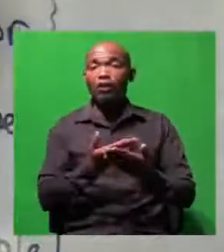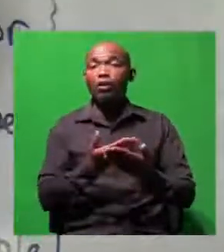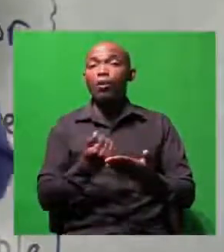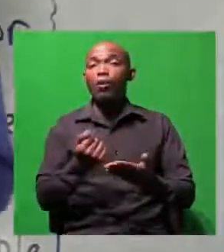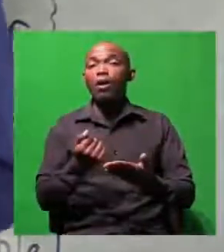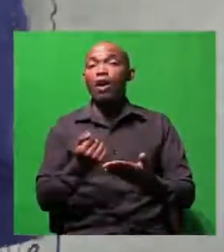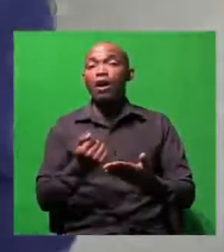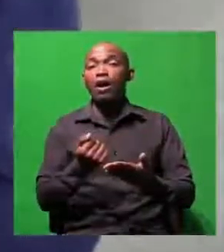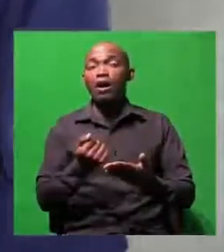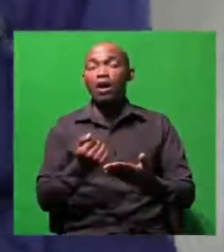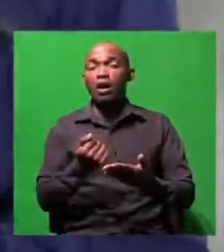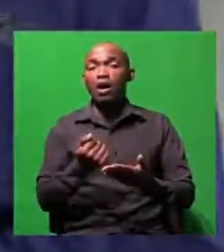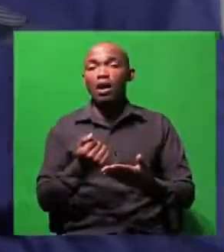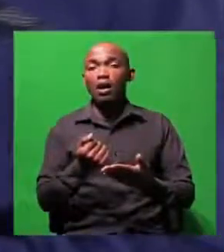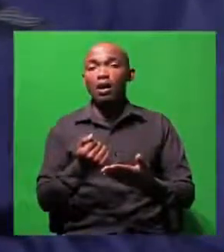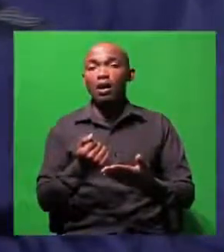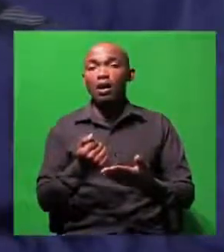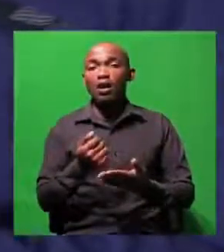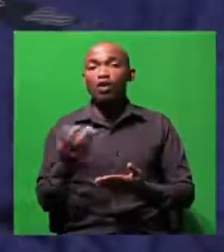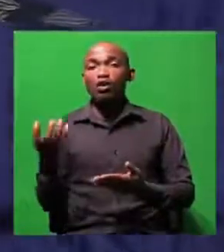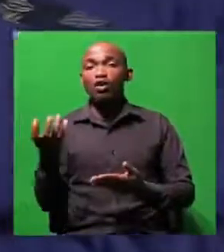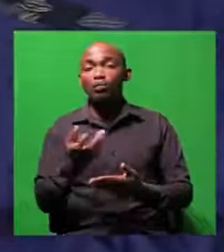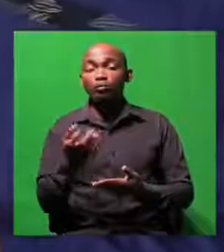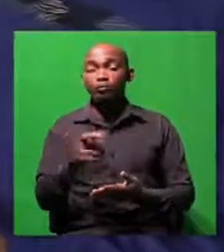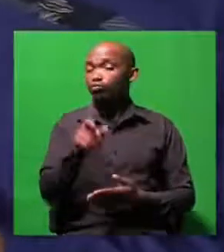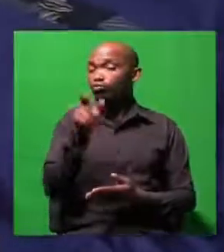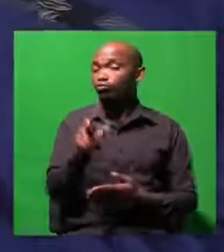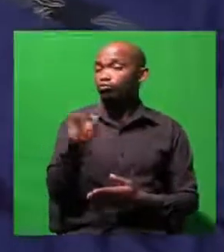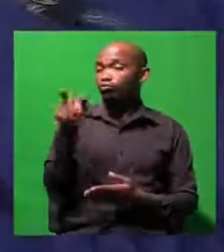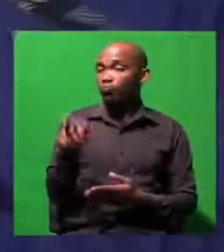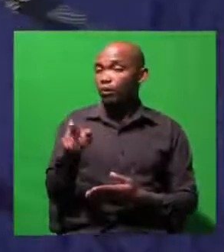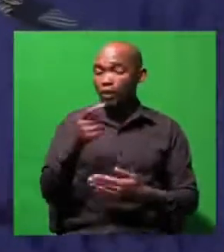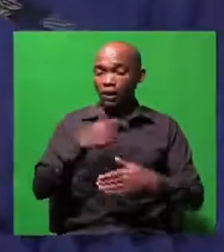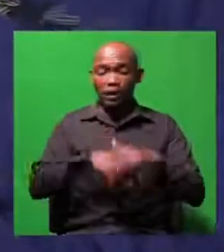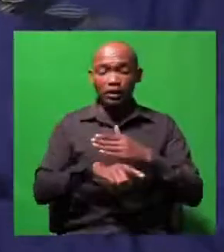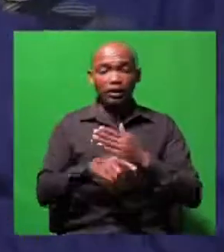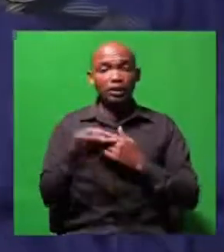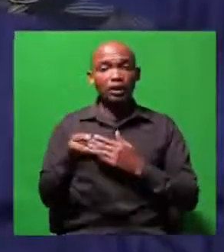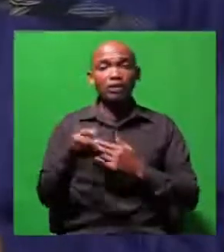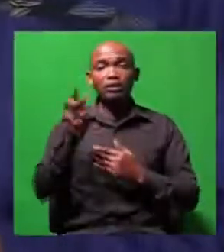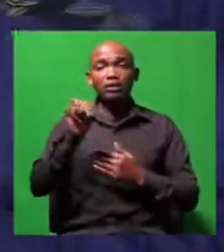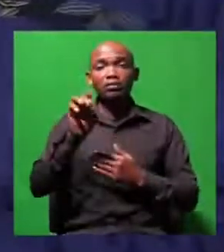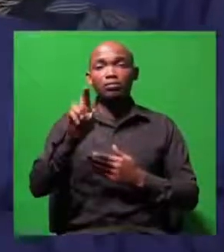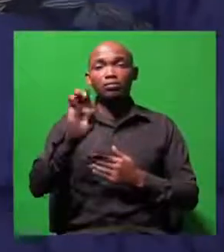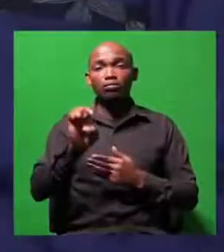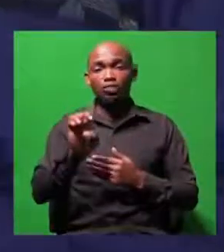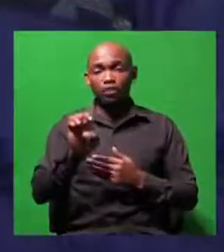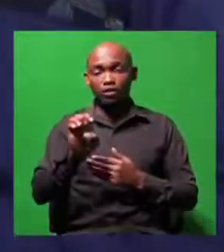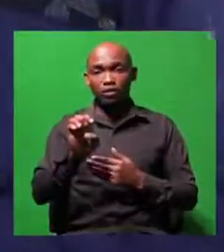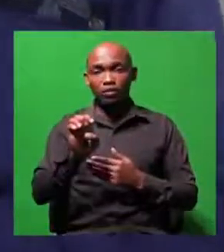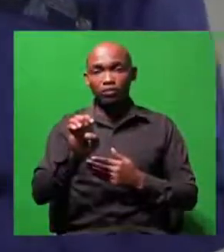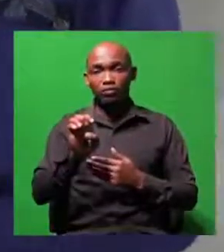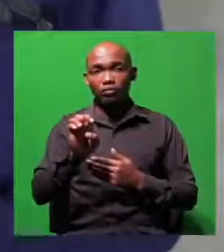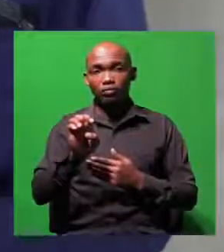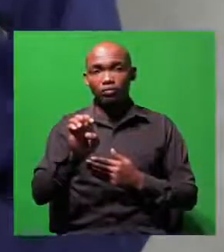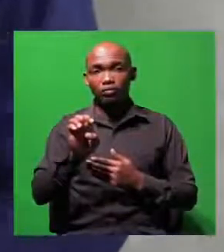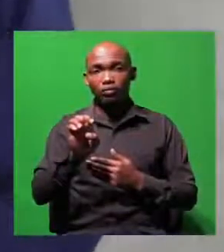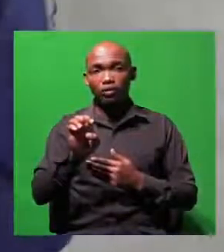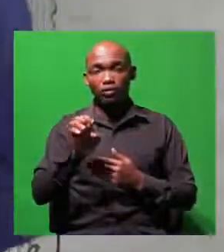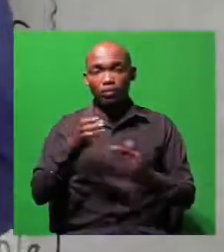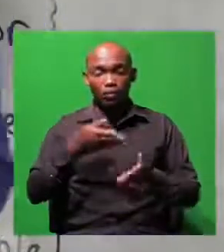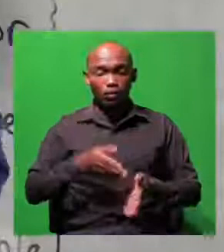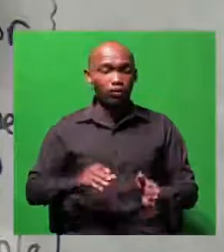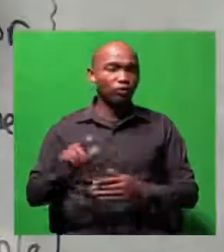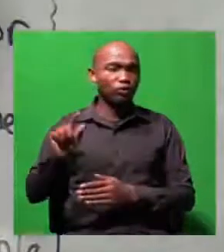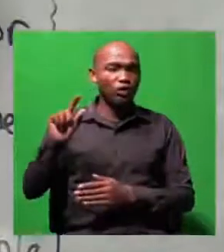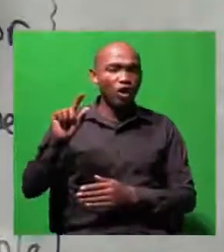production. Why community members, why people lived in this mode or during this mode of production